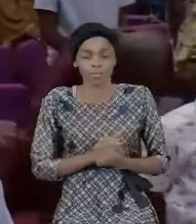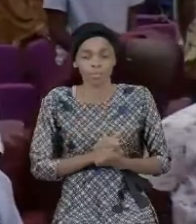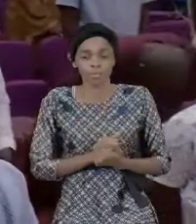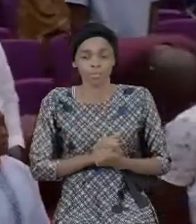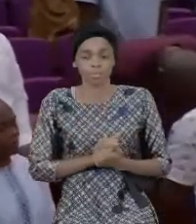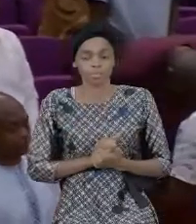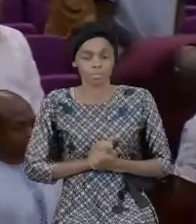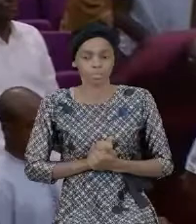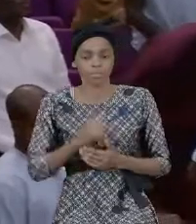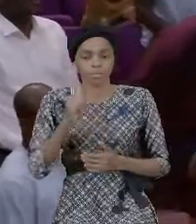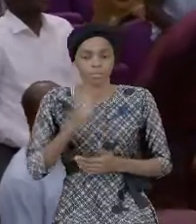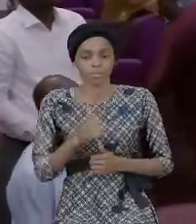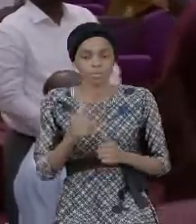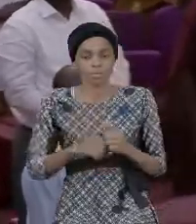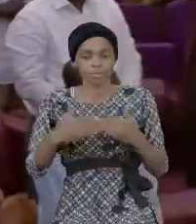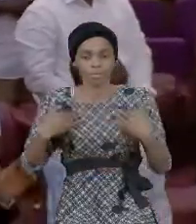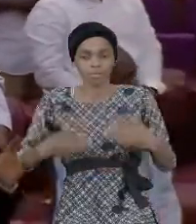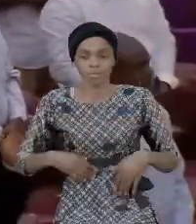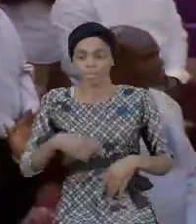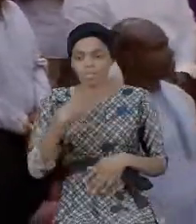And everybody said,